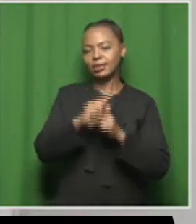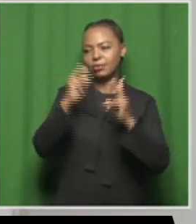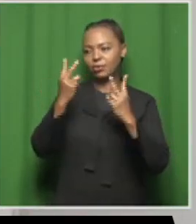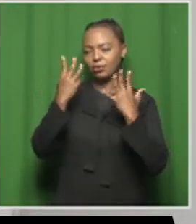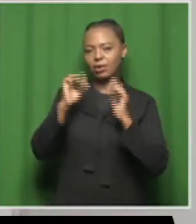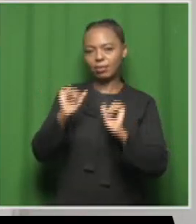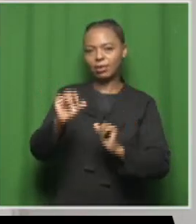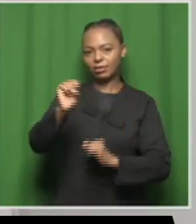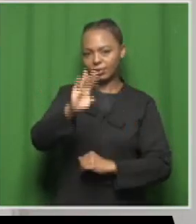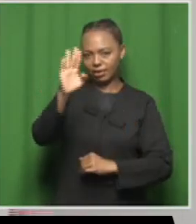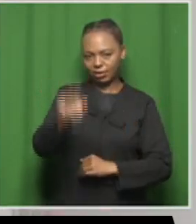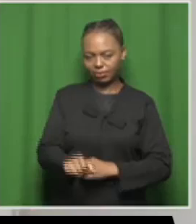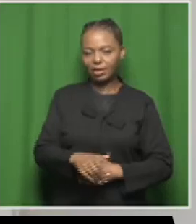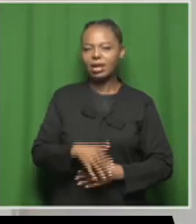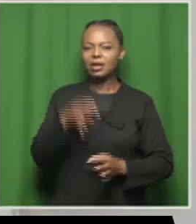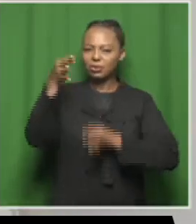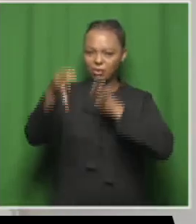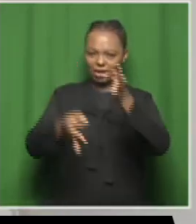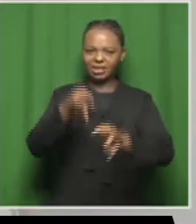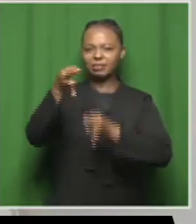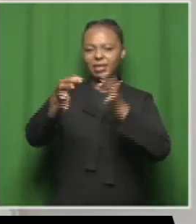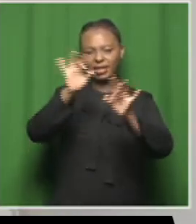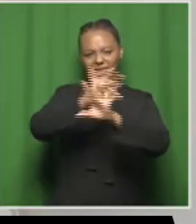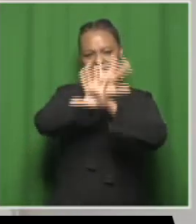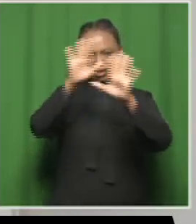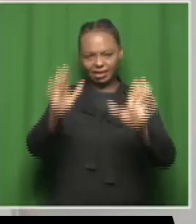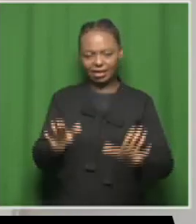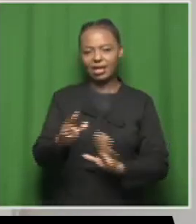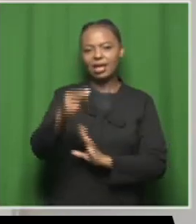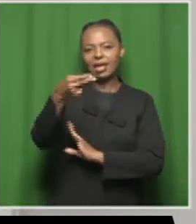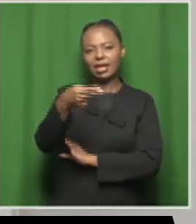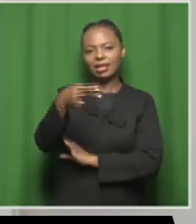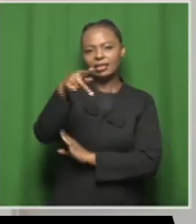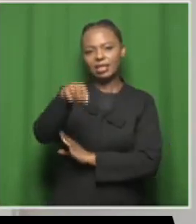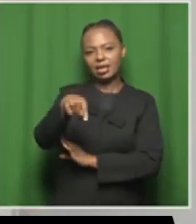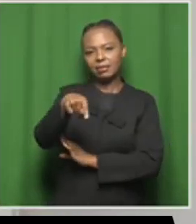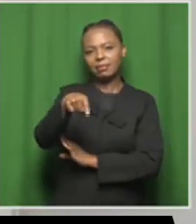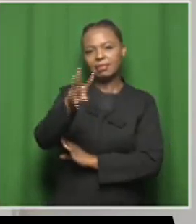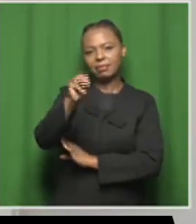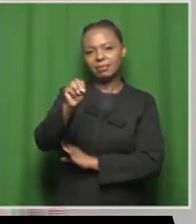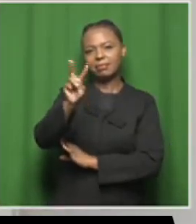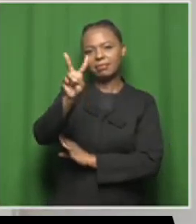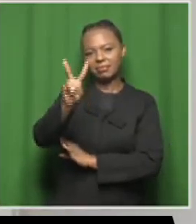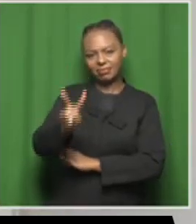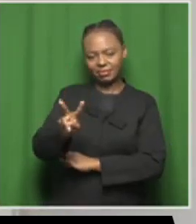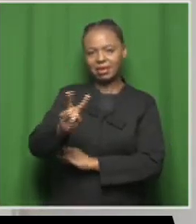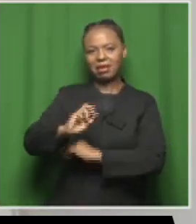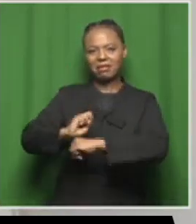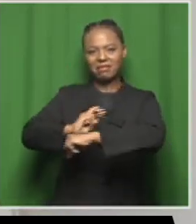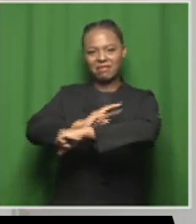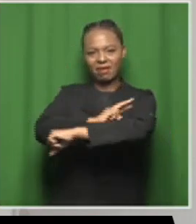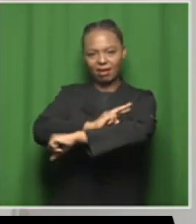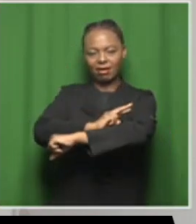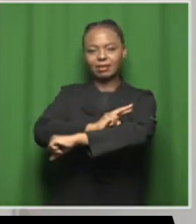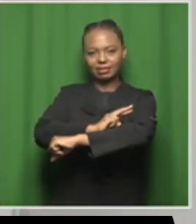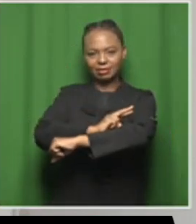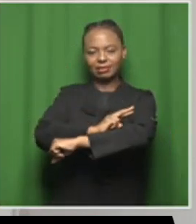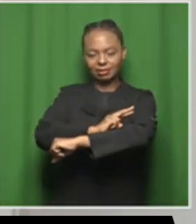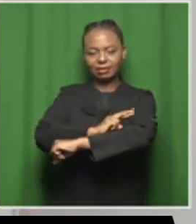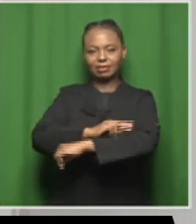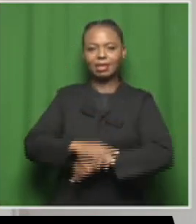correctly, Human Metapneumovirus, or HMPV, has been discovered